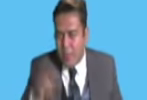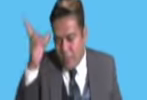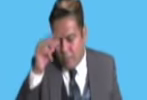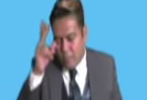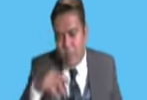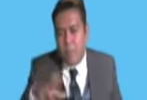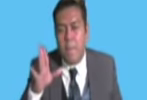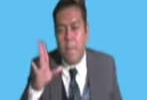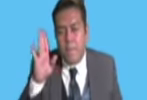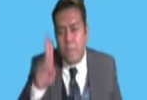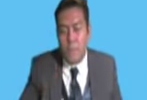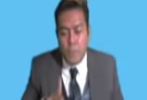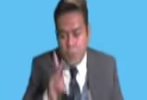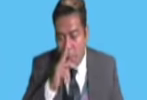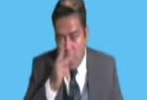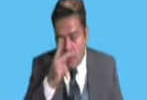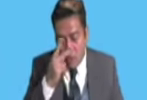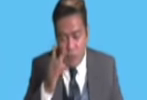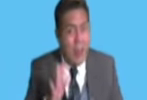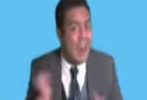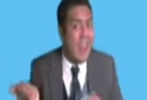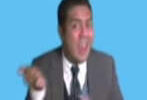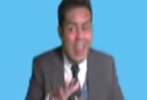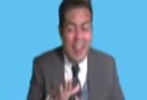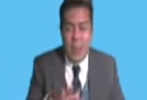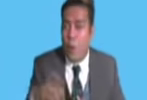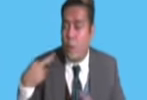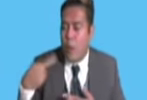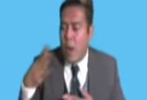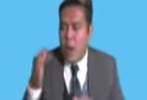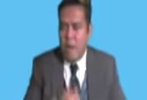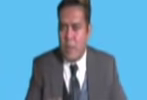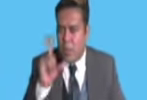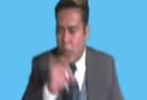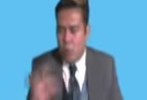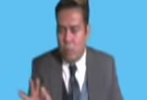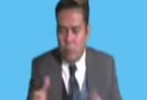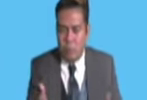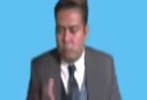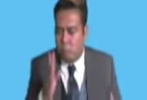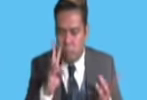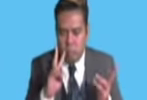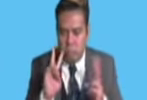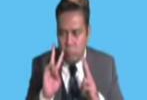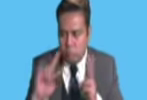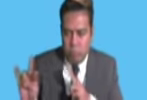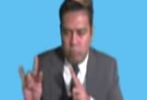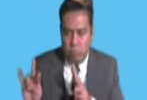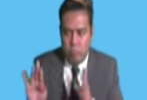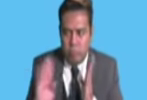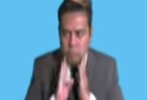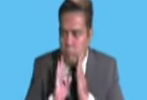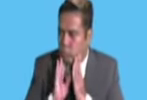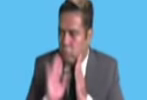population, and any responsible government cannot afford to turn a blind eye. Other countries like Australia and